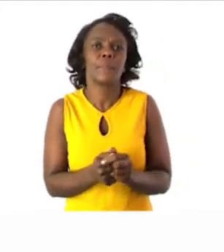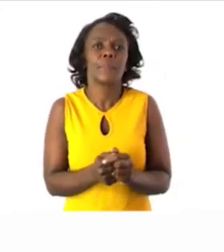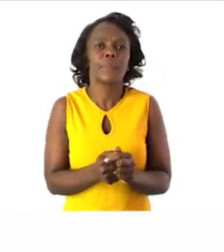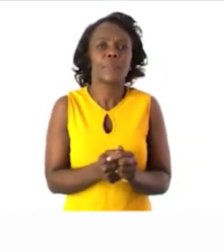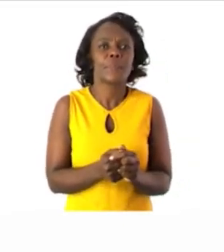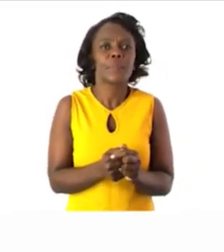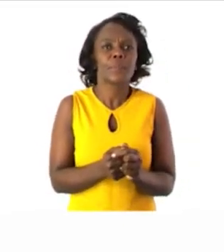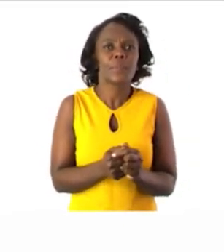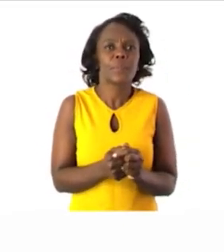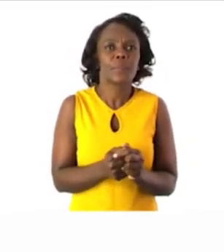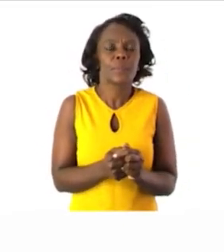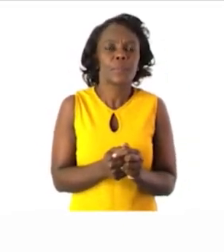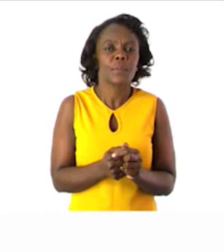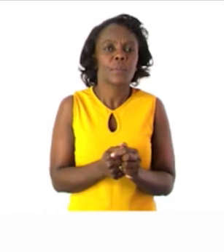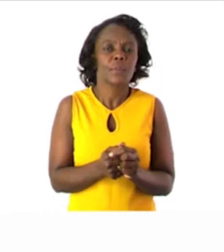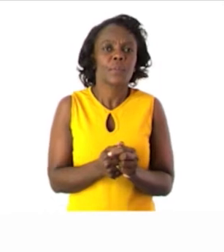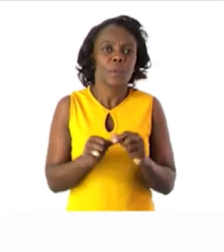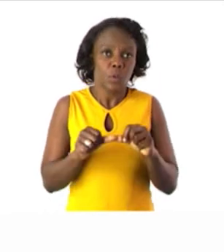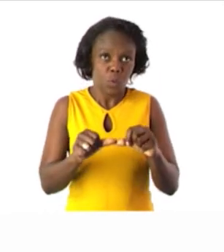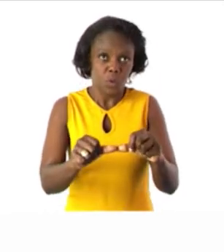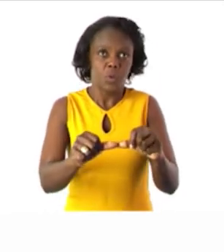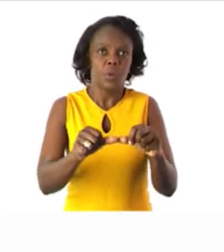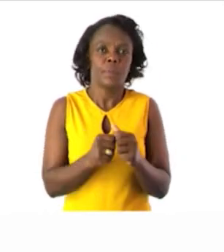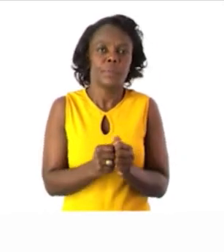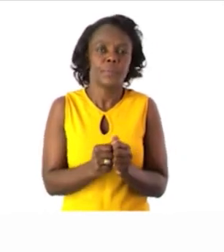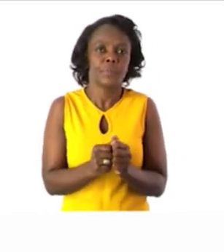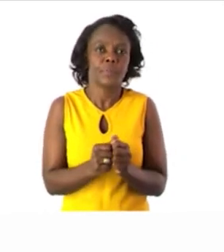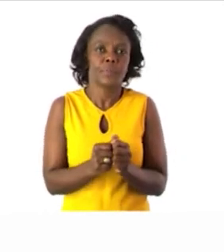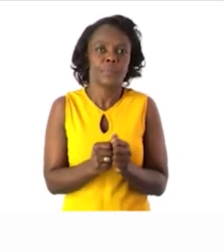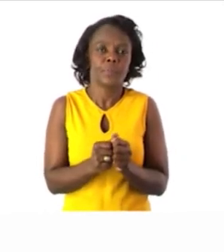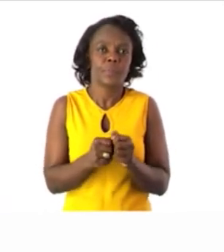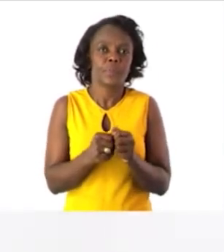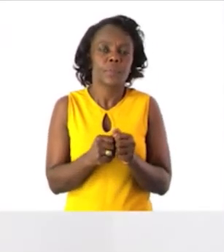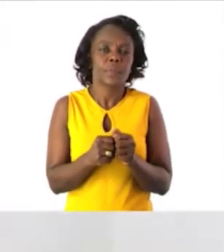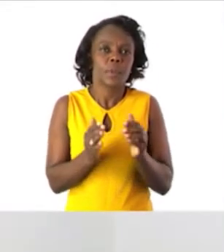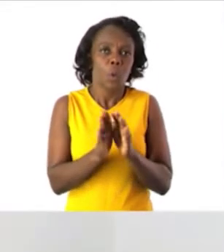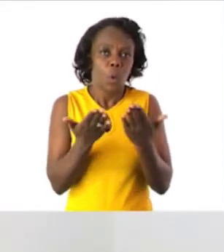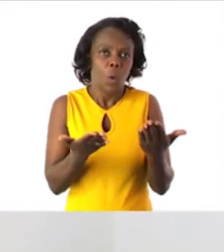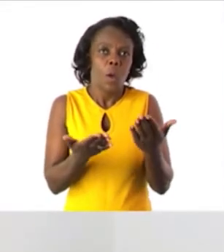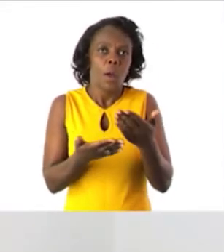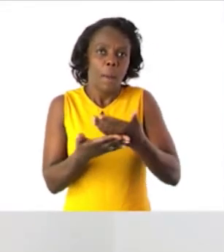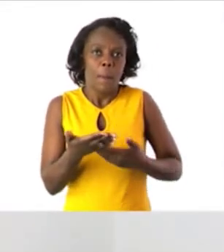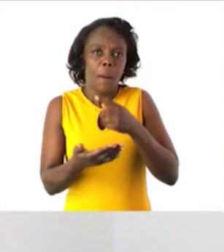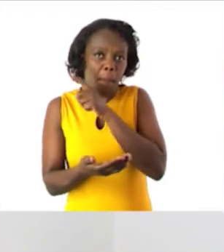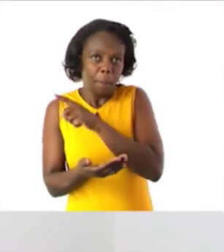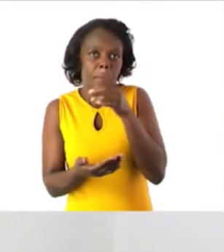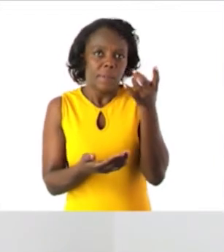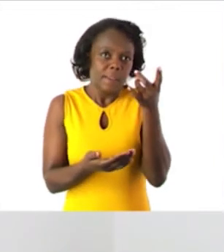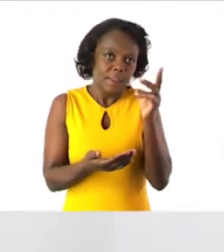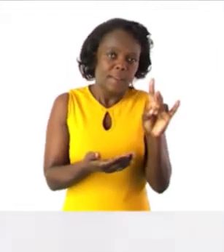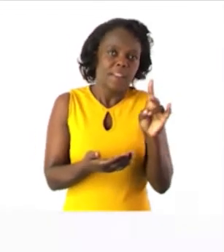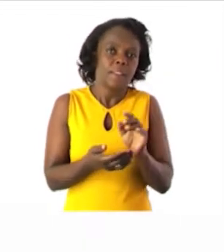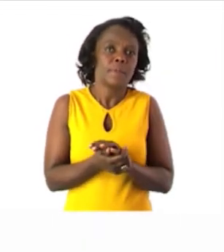correctly? All right, let's go through to page 17. Wow, we have a very